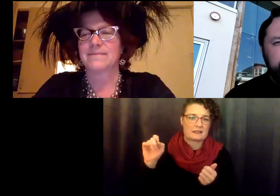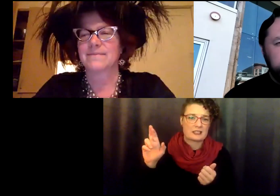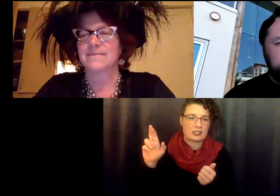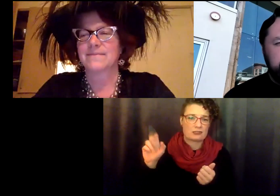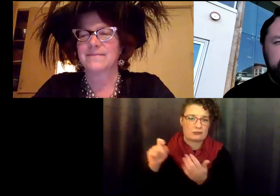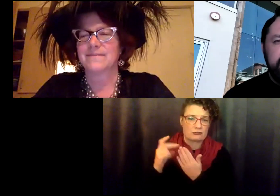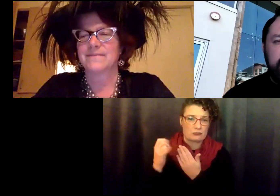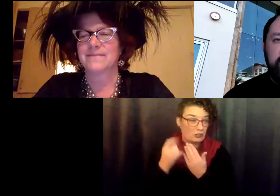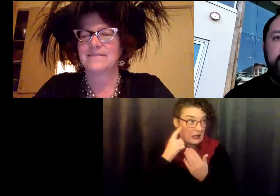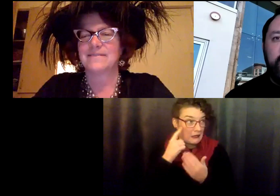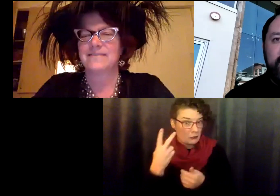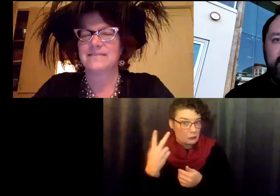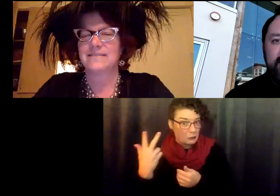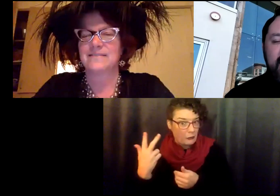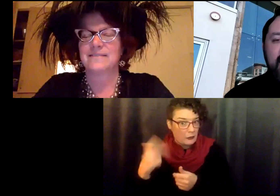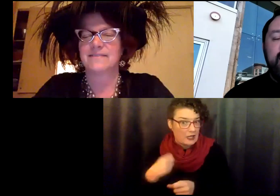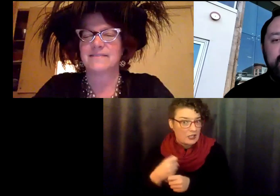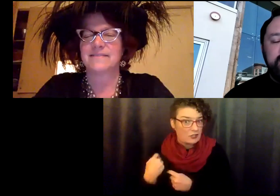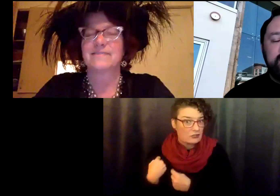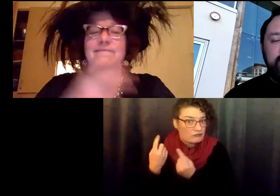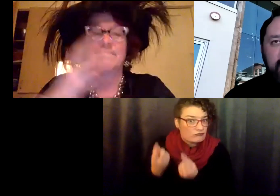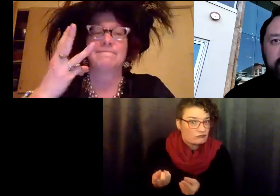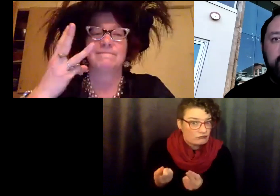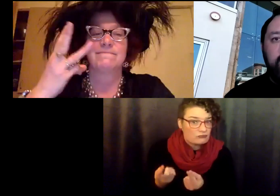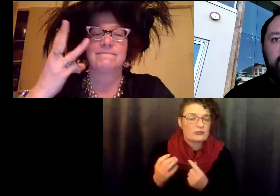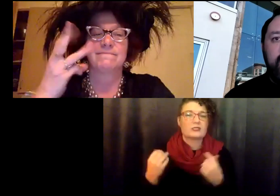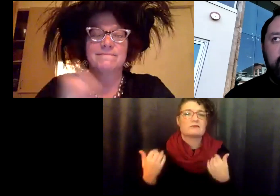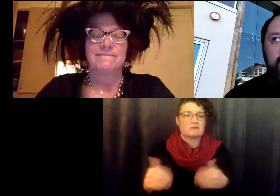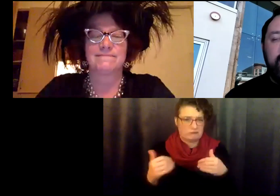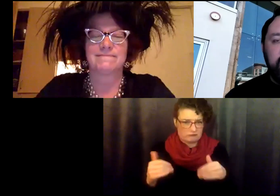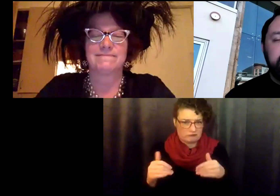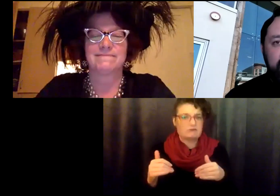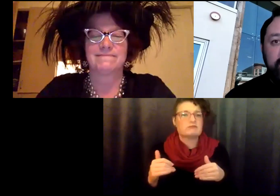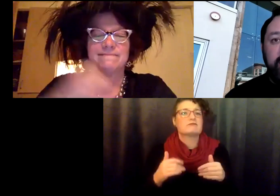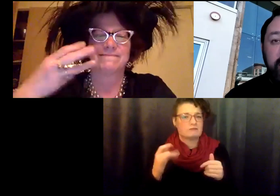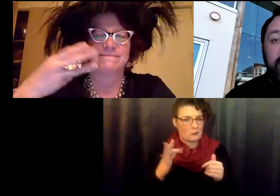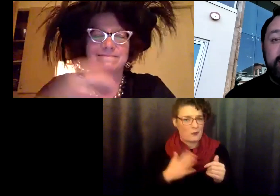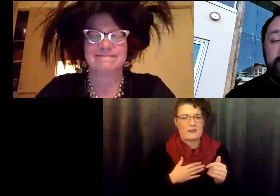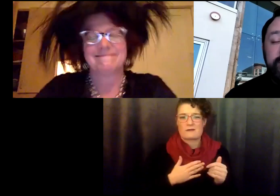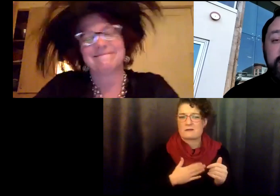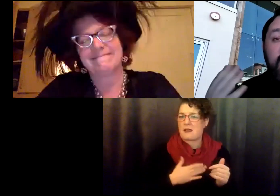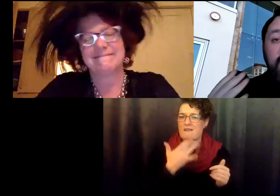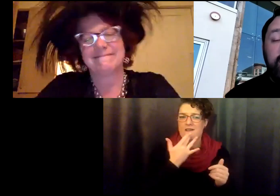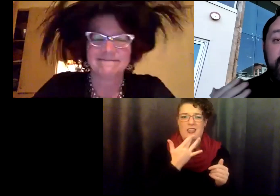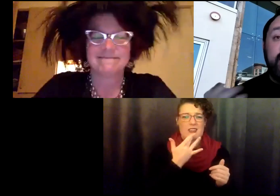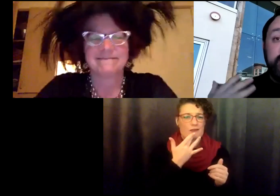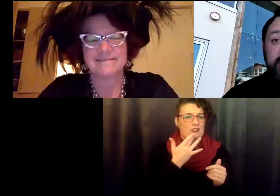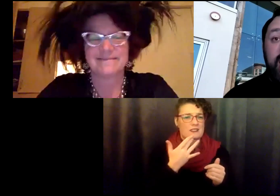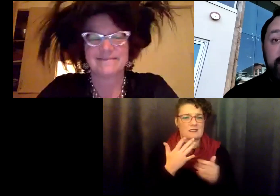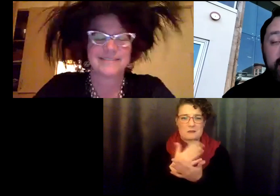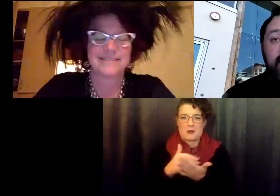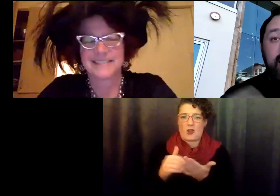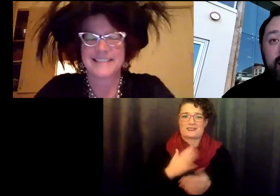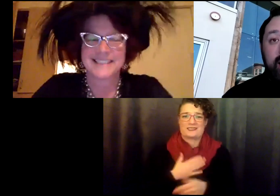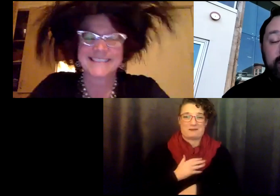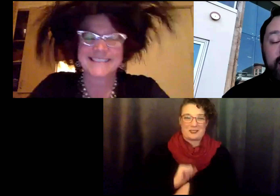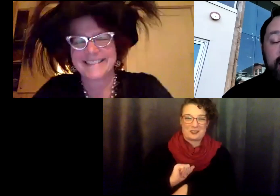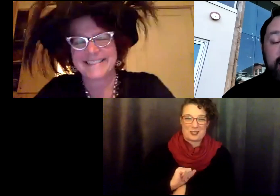like 2 years, 3 years that we've been doing this, and it is probably one of my most favorite parts of my